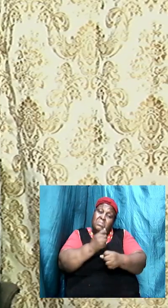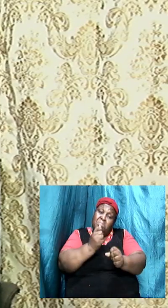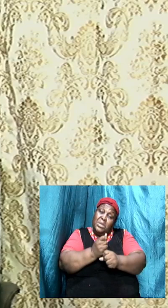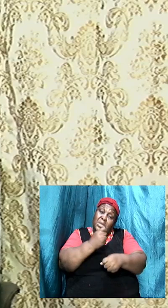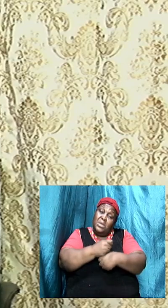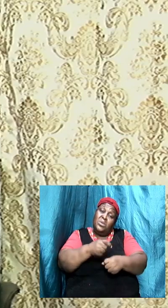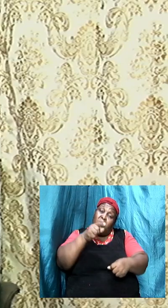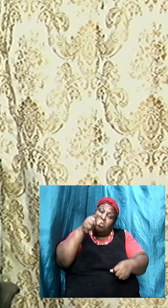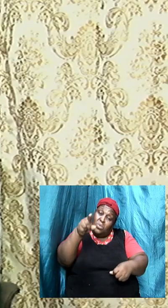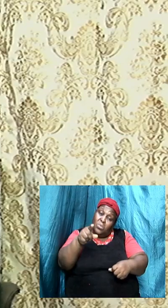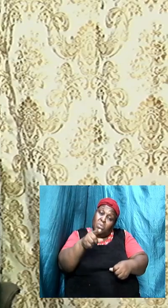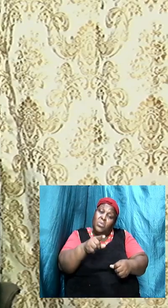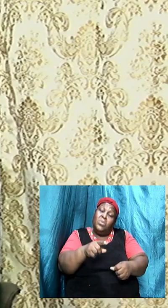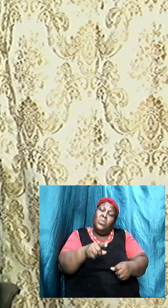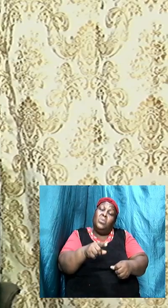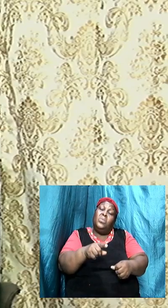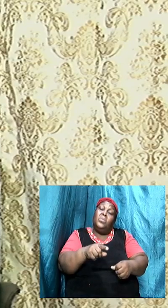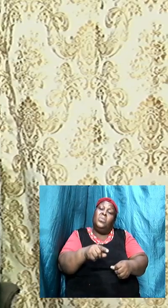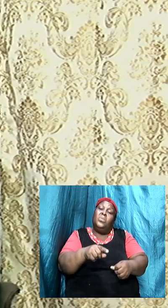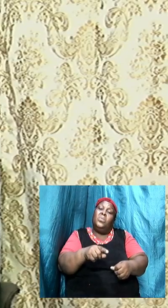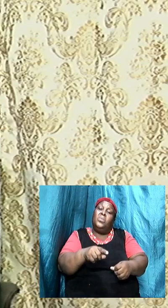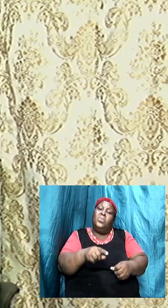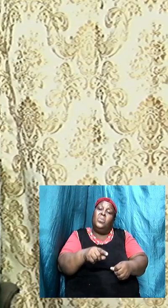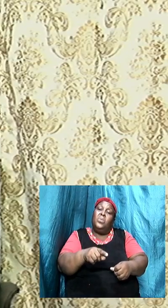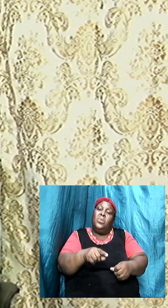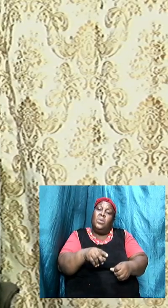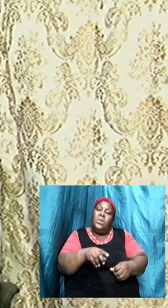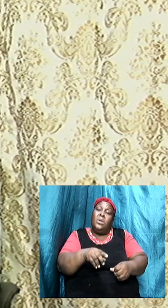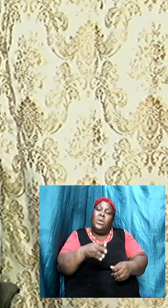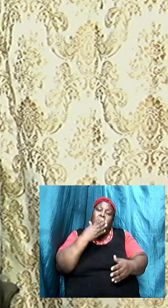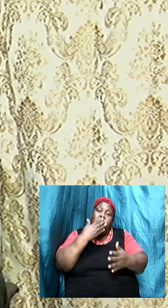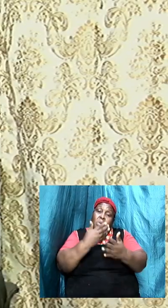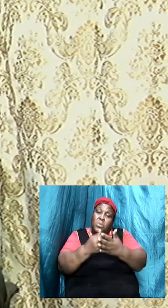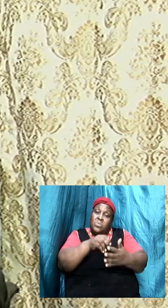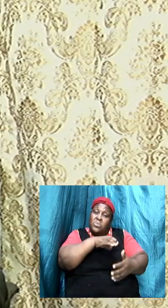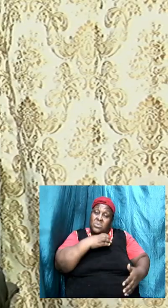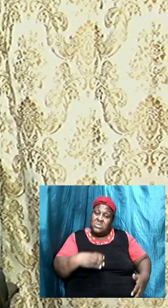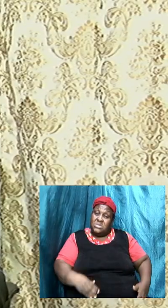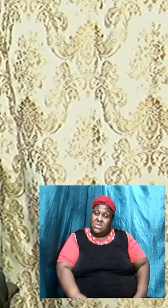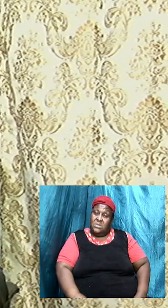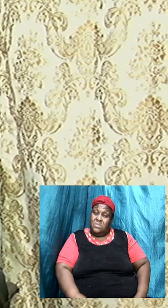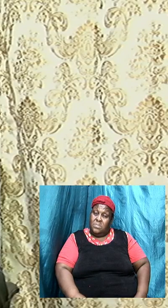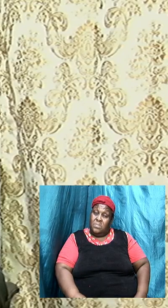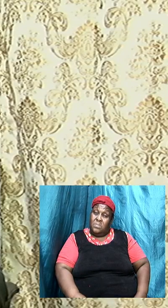becomes totally destroyed just for listening to something for 5 minutes.